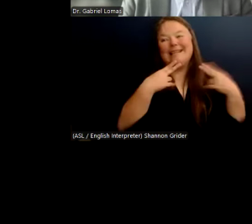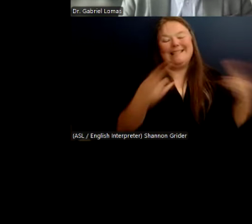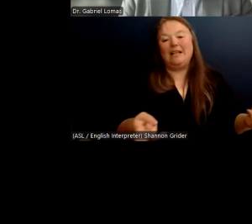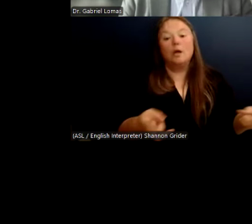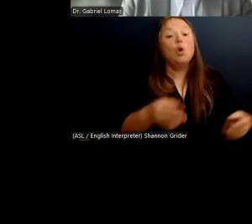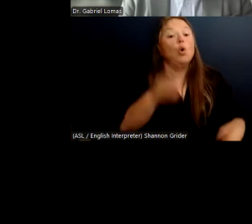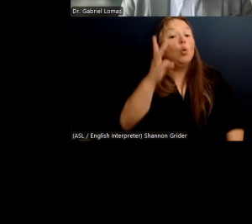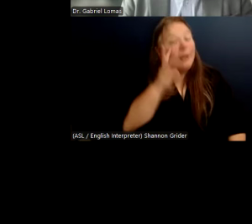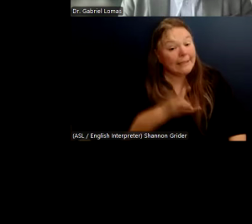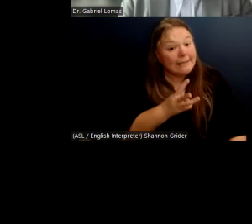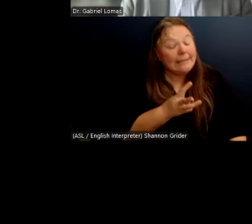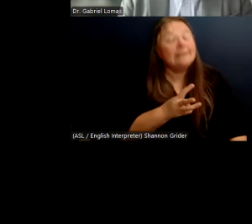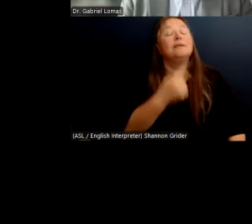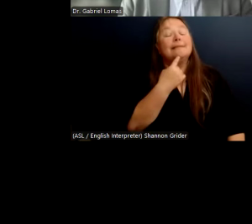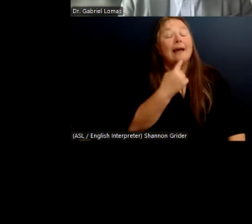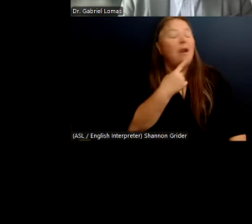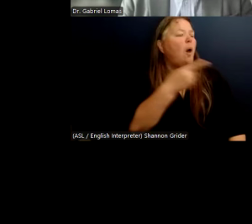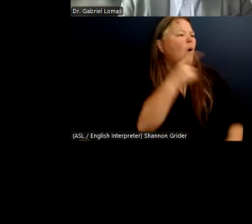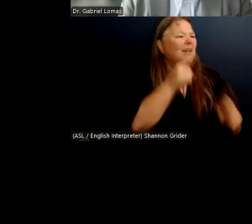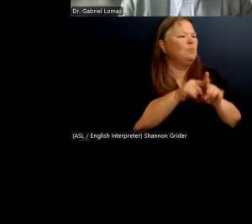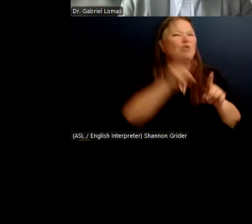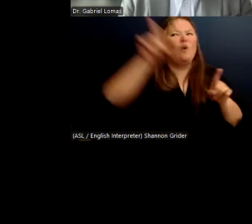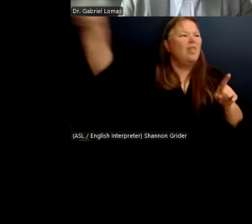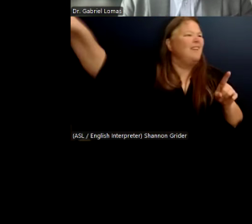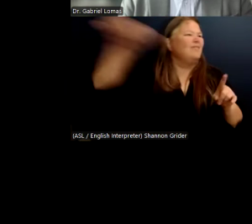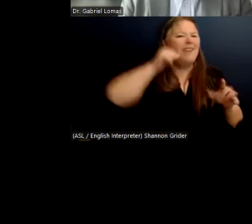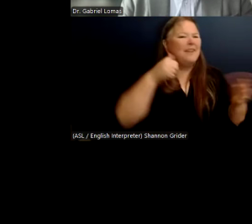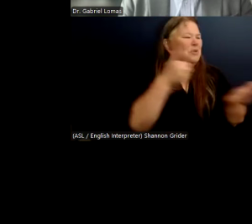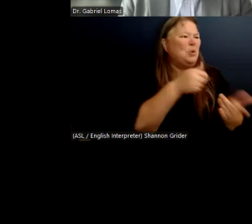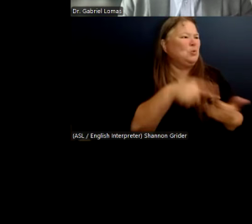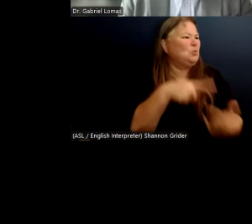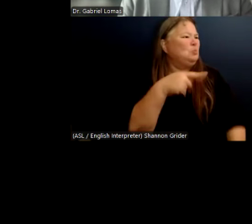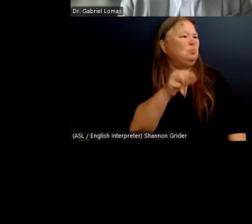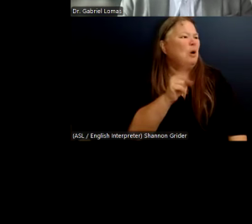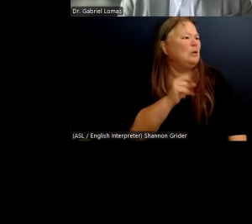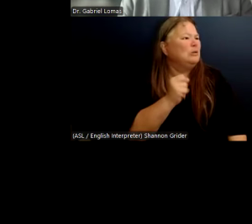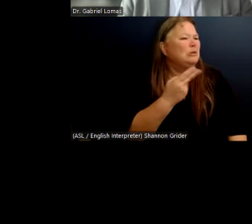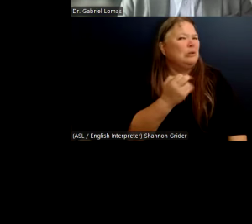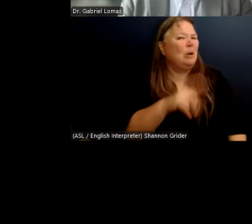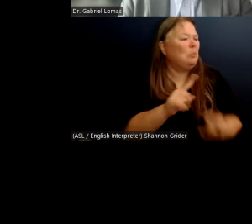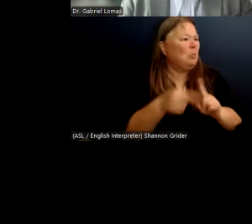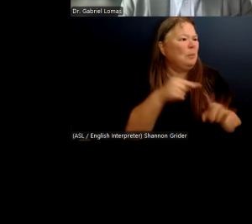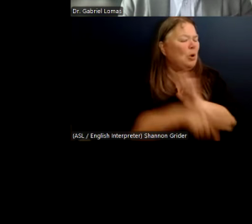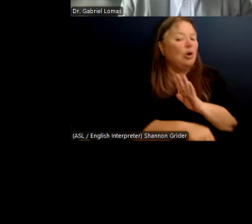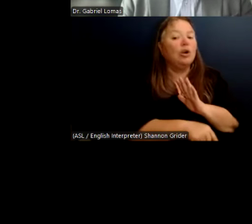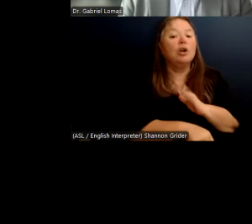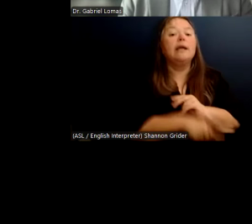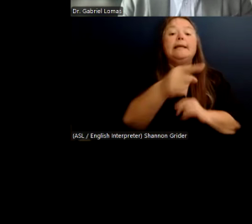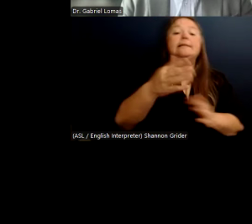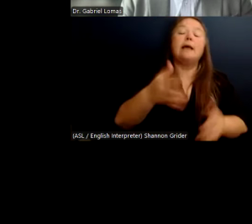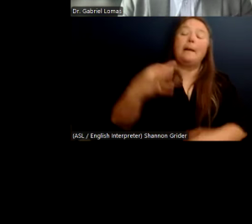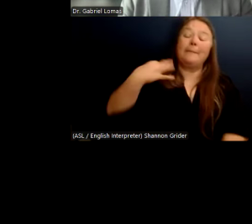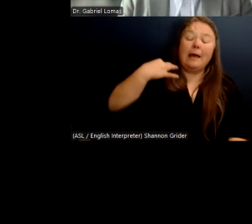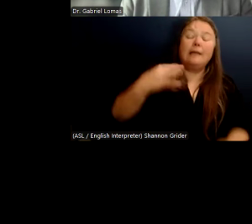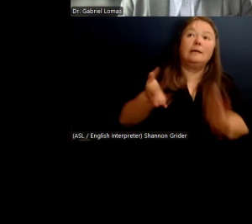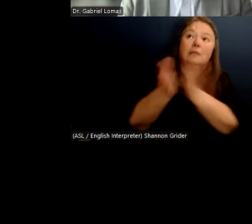that he was across town during the time this murder was committed. He's applied and been denied clemency for